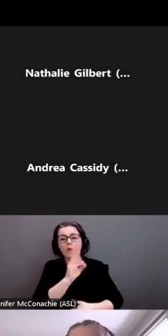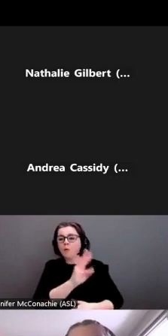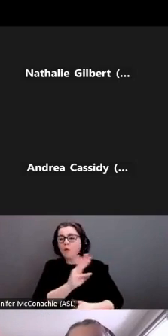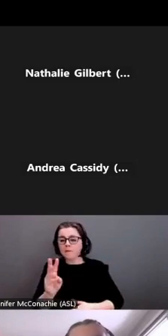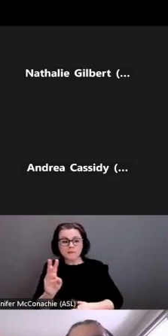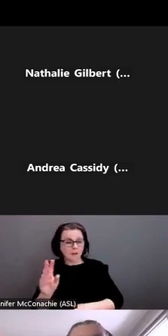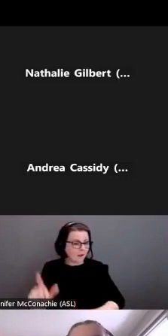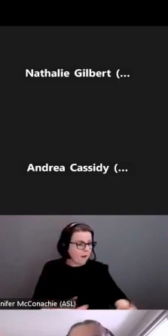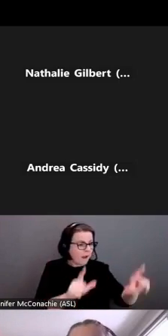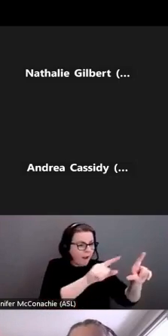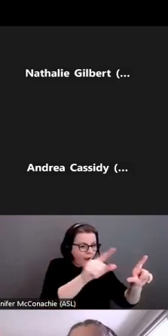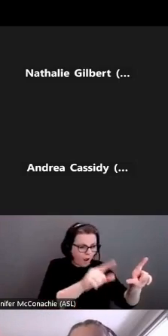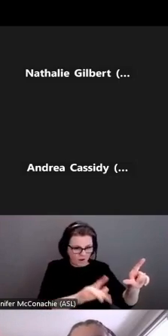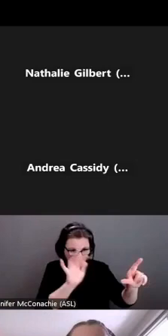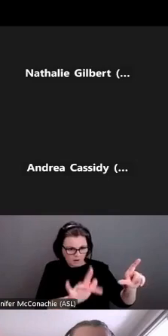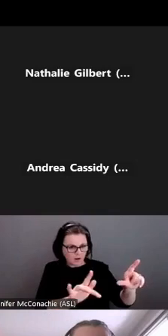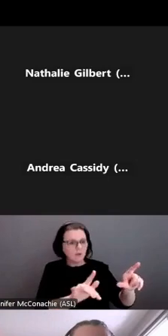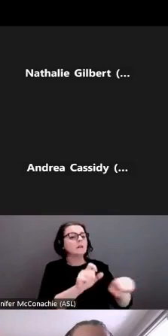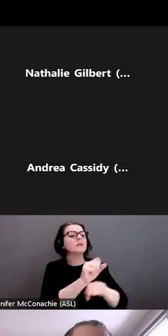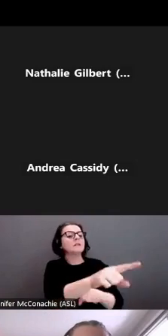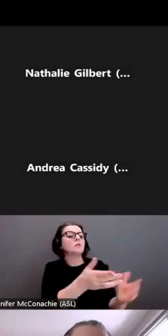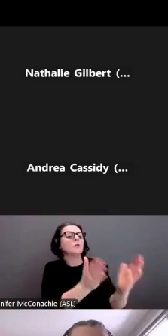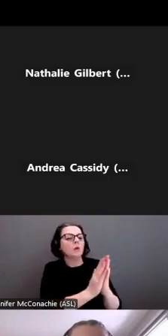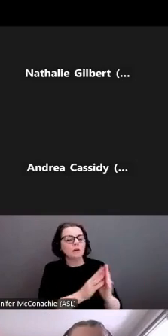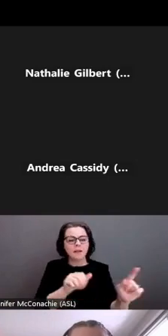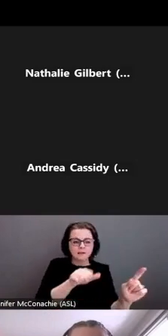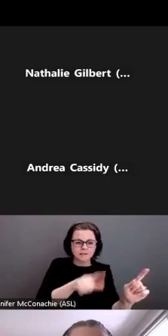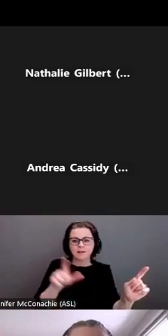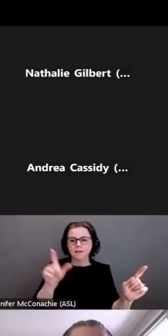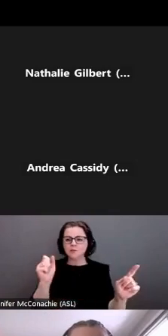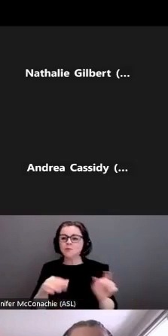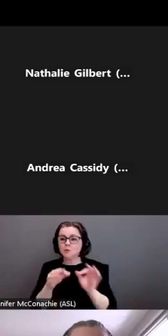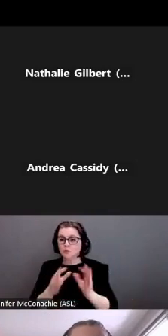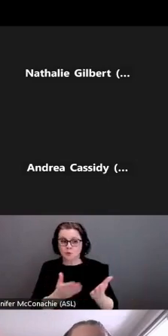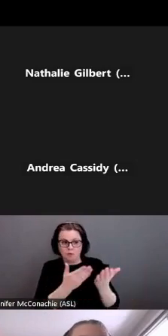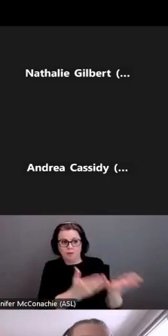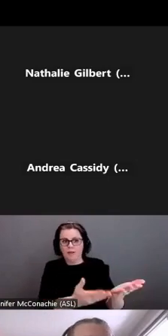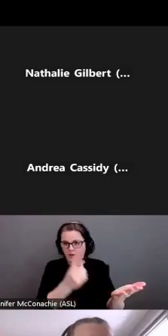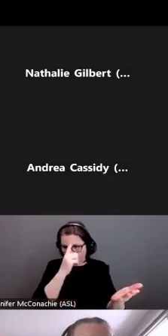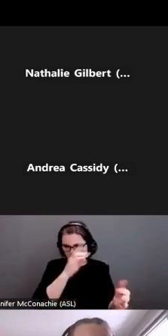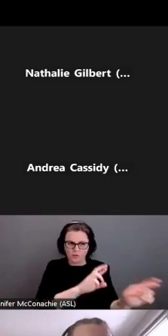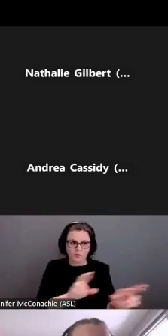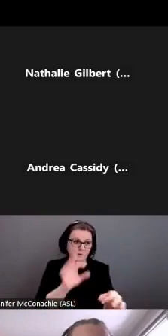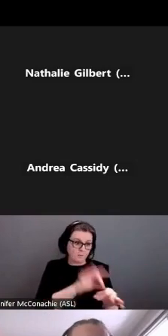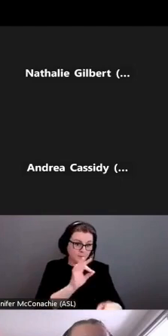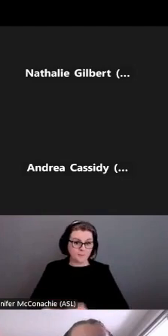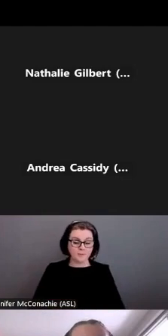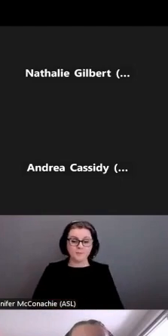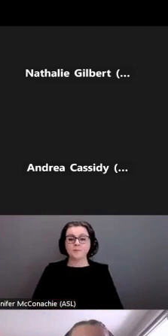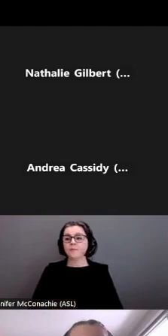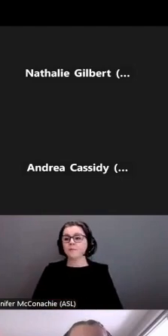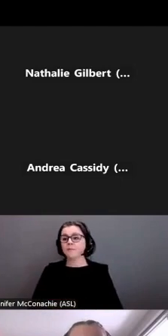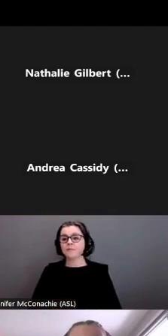an ASL or LSQ interpreter at the polls with you. Now, the last tool, which